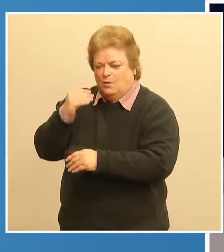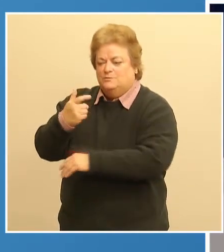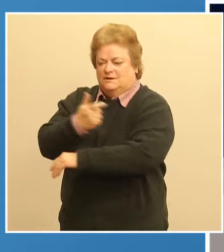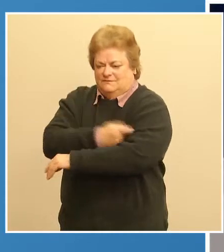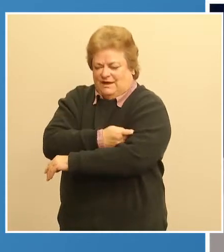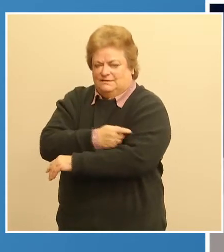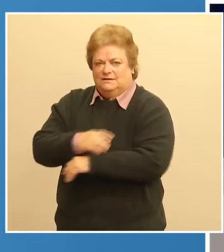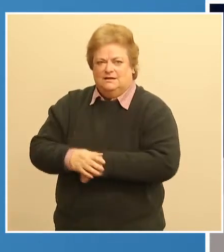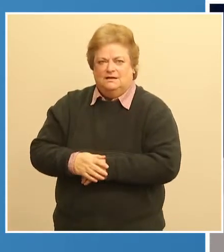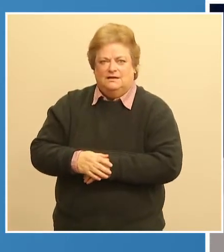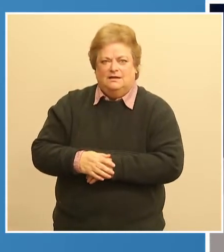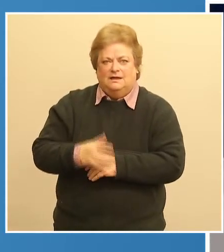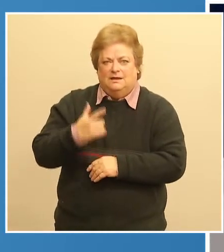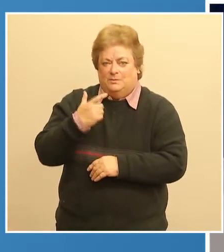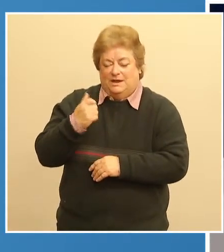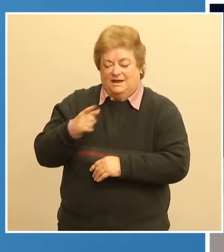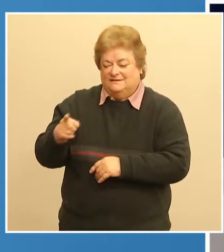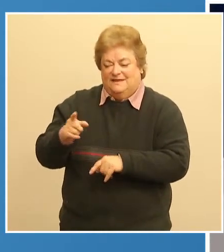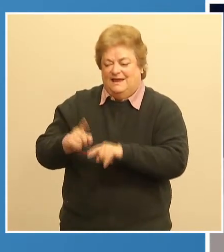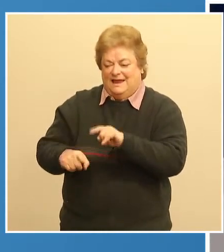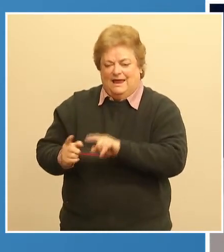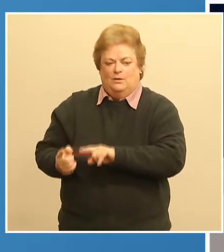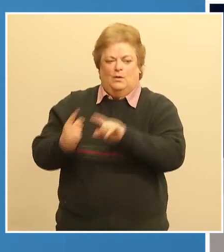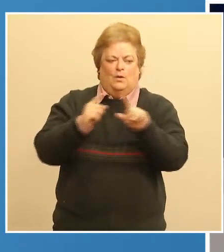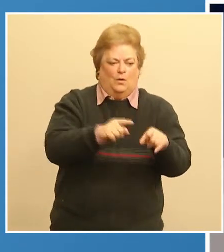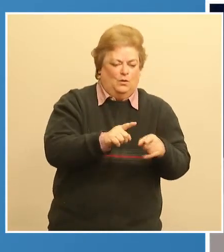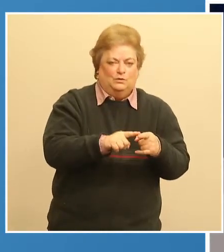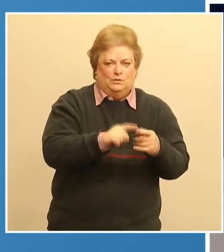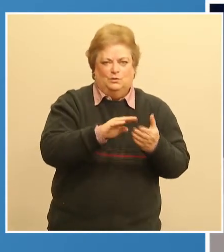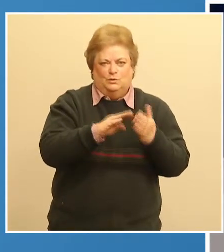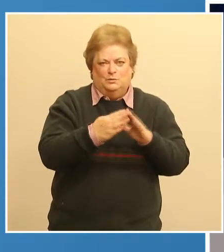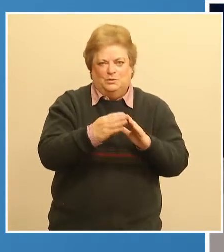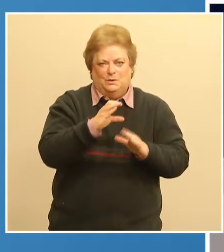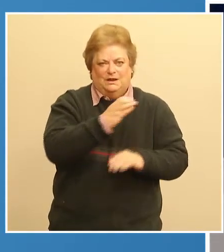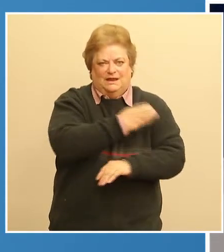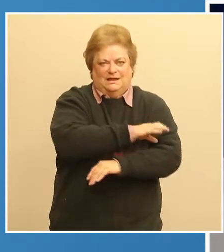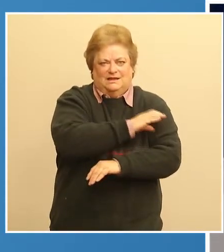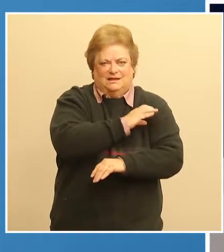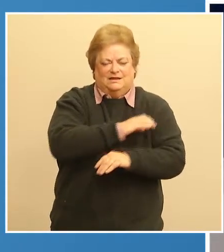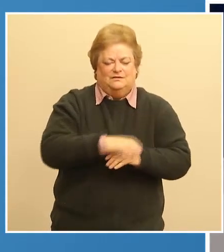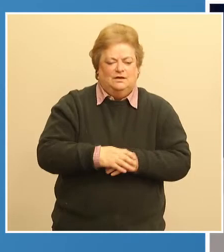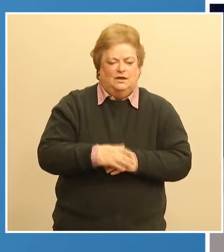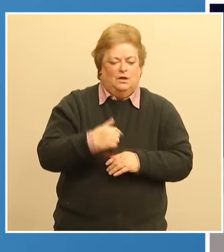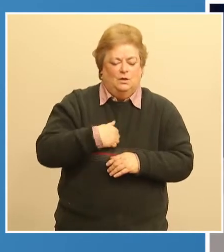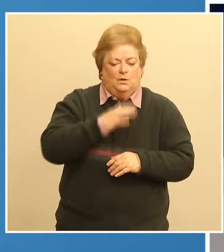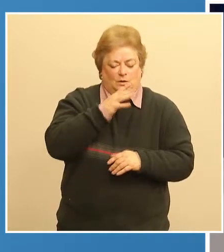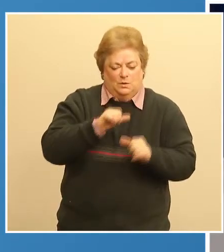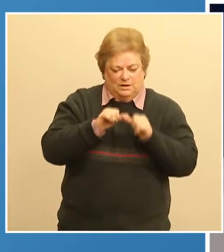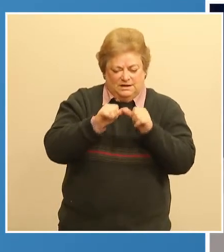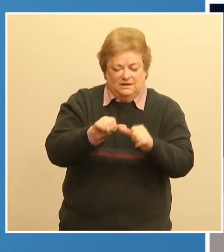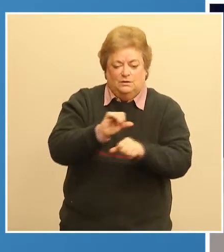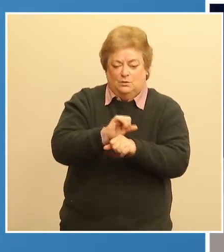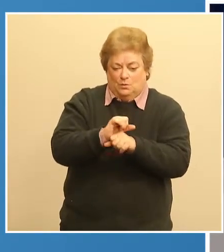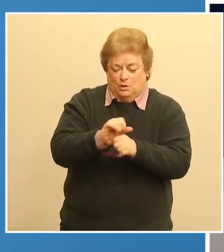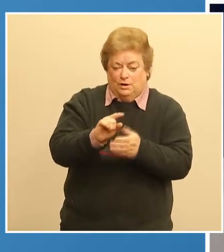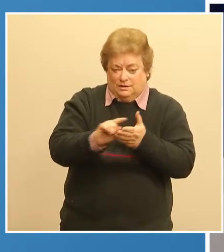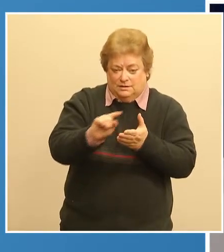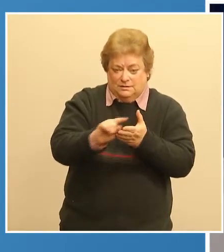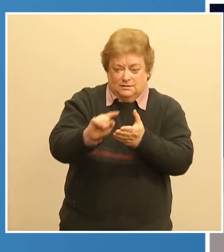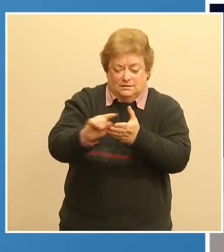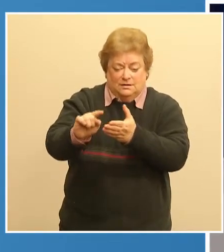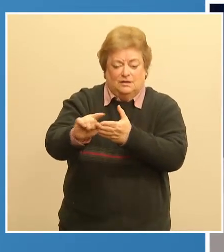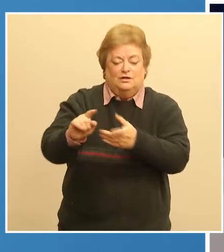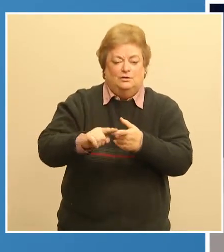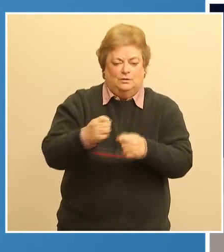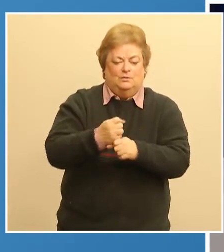cannot safely get to the community clinics. So we will be working over the next several weeks to